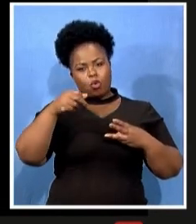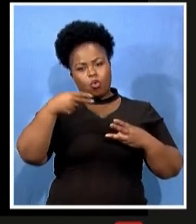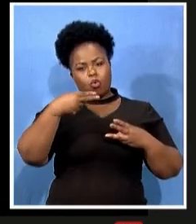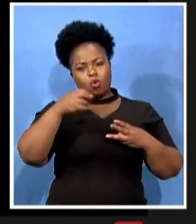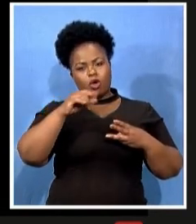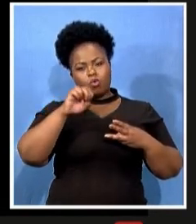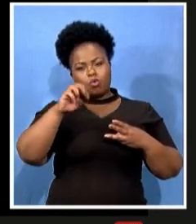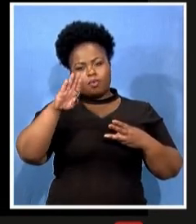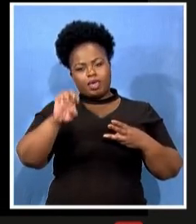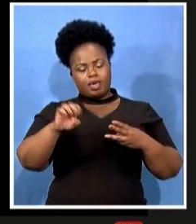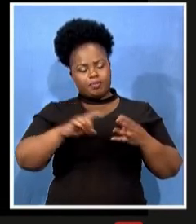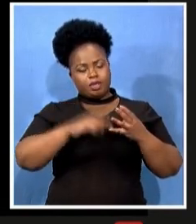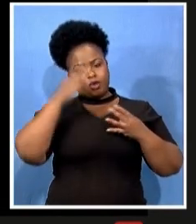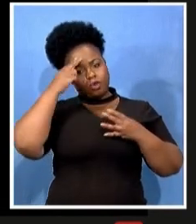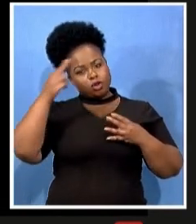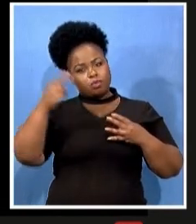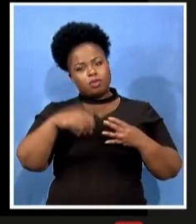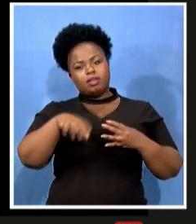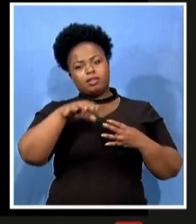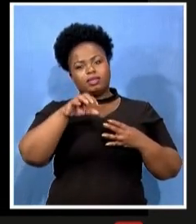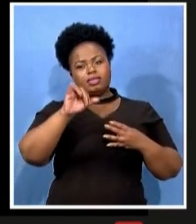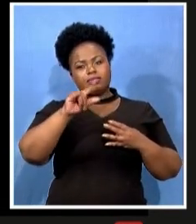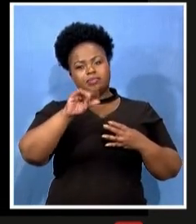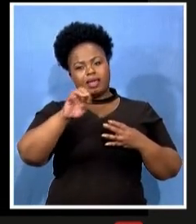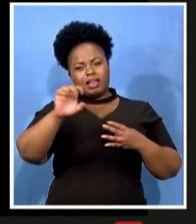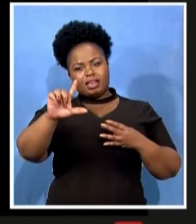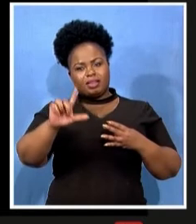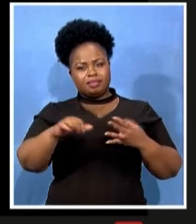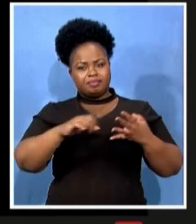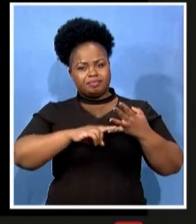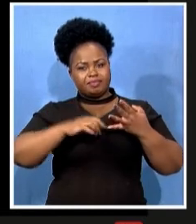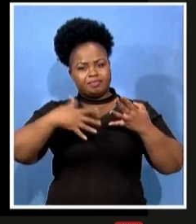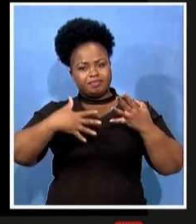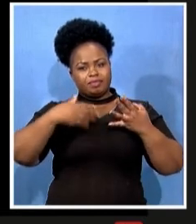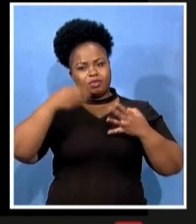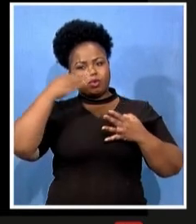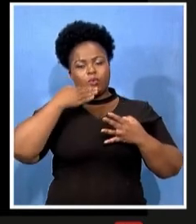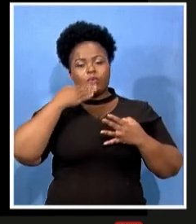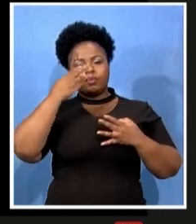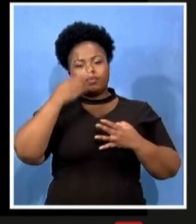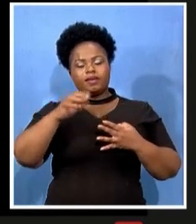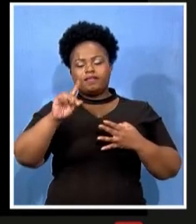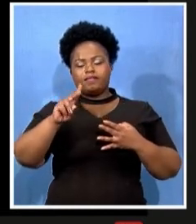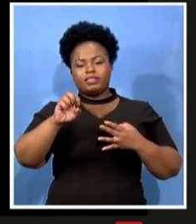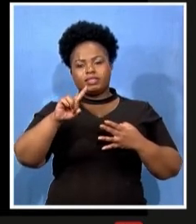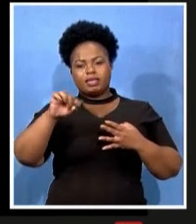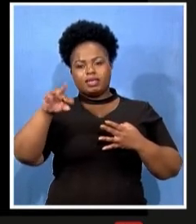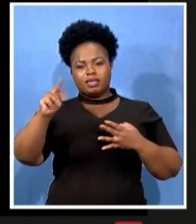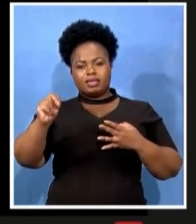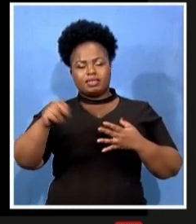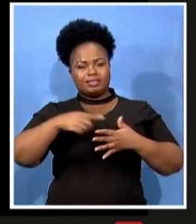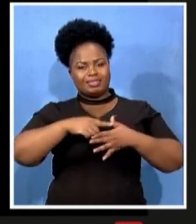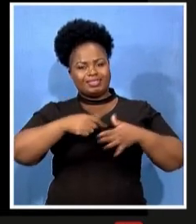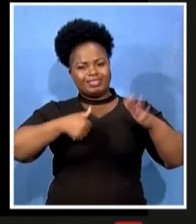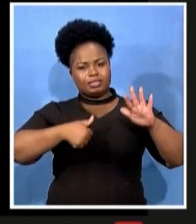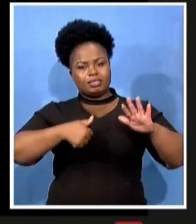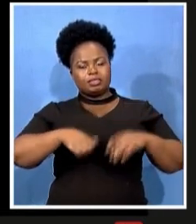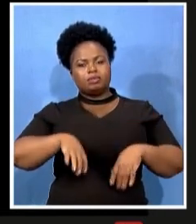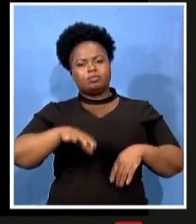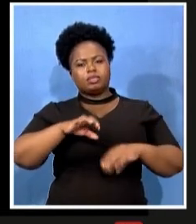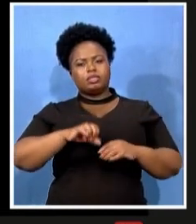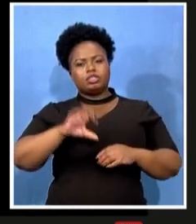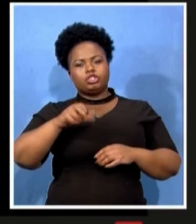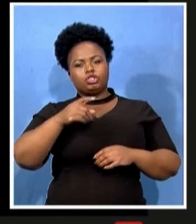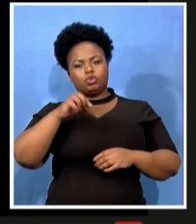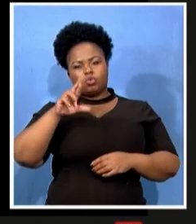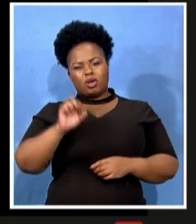Ismail. Fifth, Honorable Van Staden. And sixth, Honorable Chirwa for the start. We'll take the